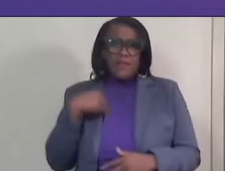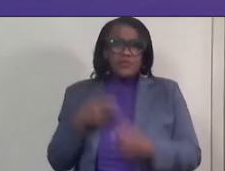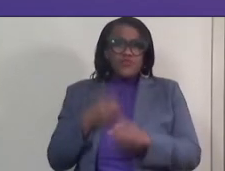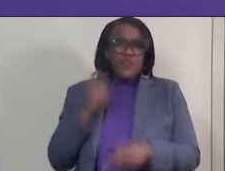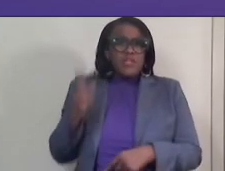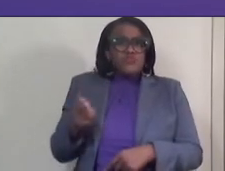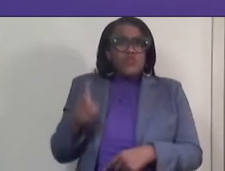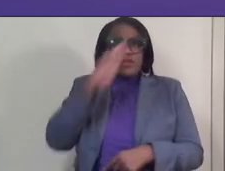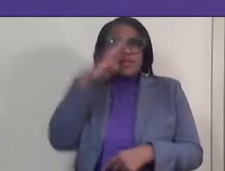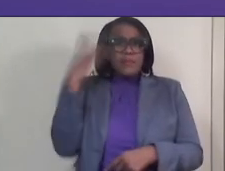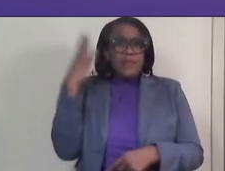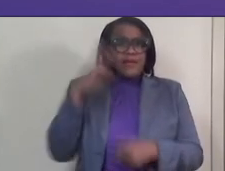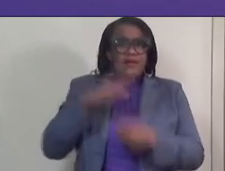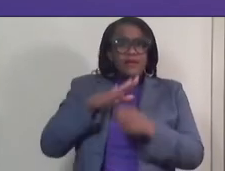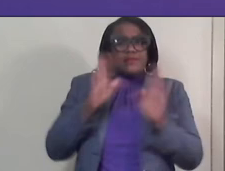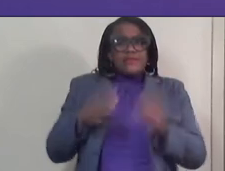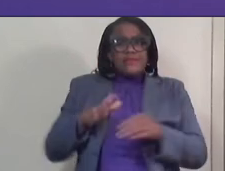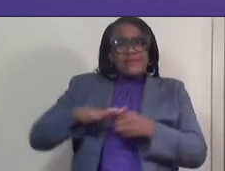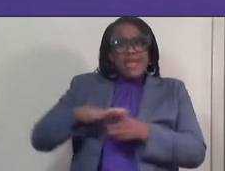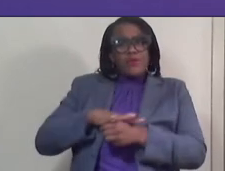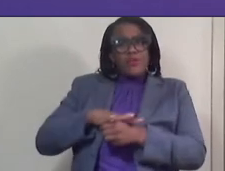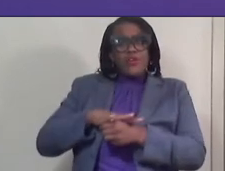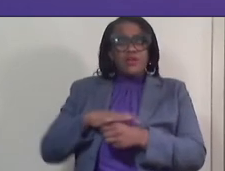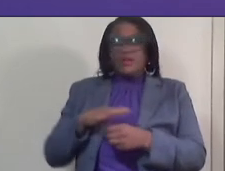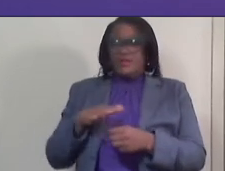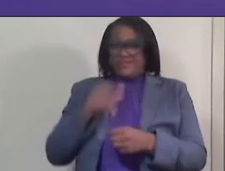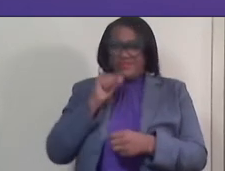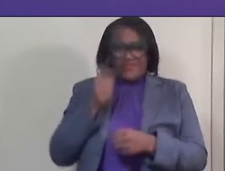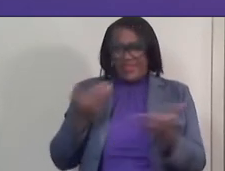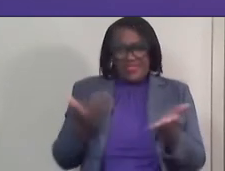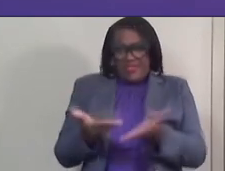of Swarthmore are far and few between.